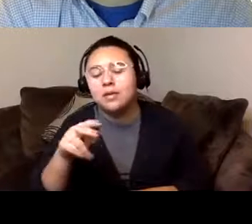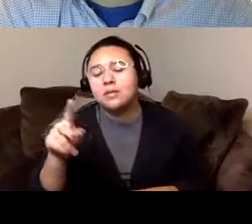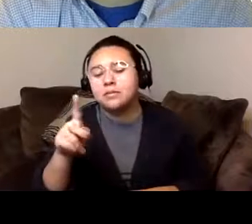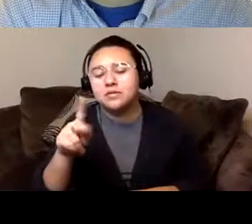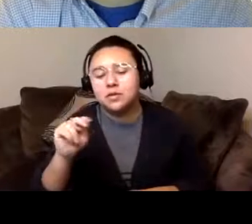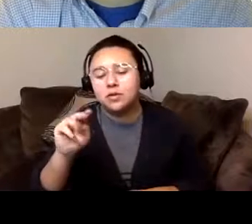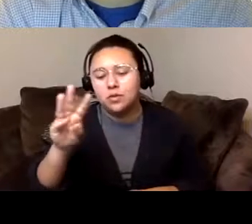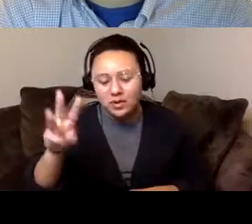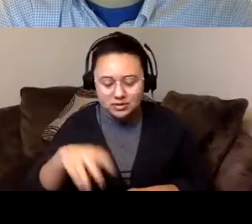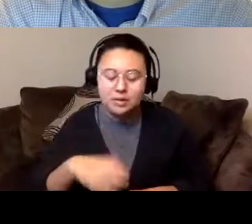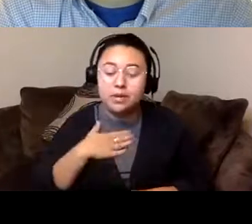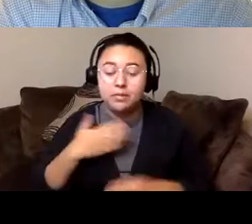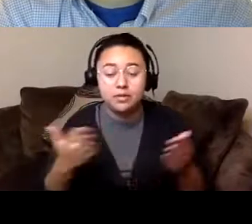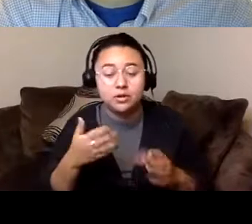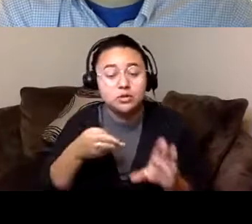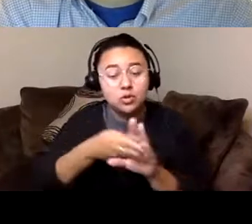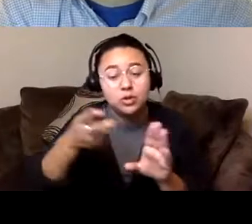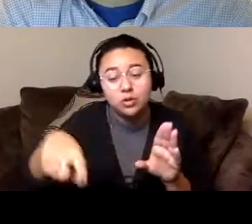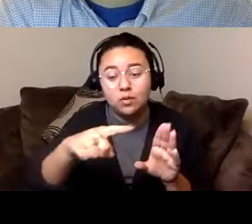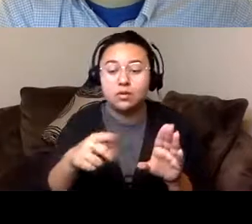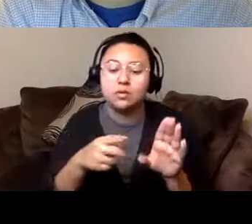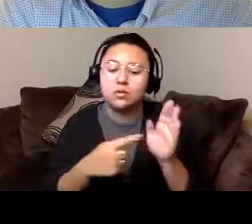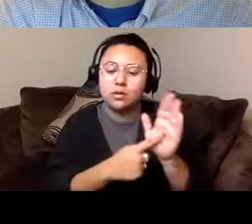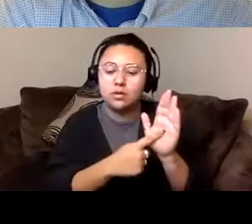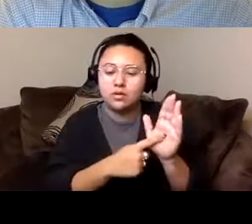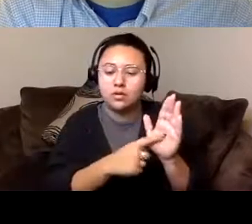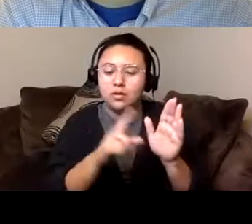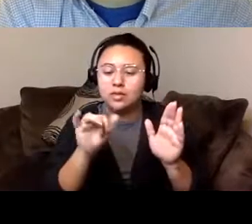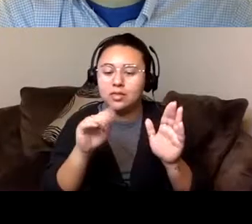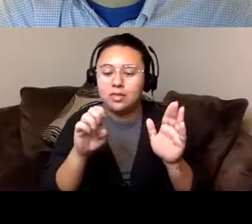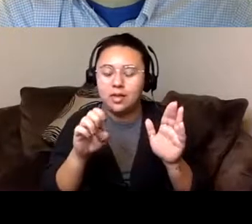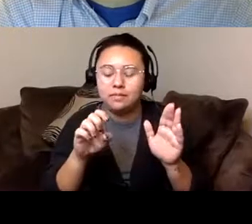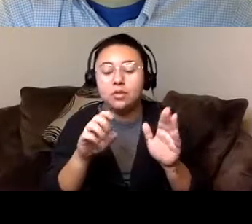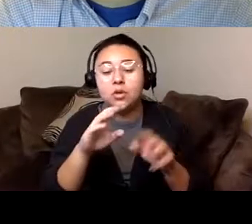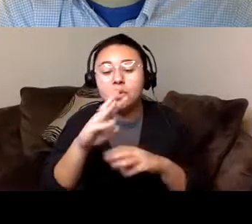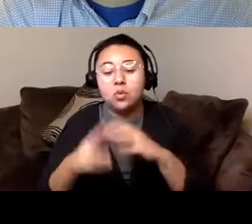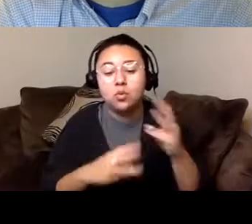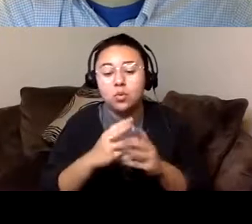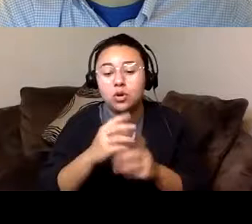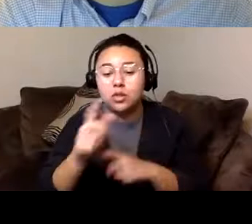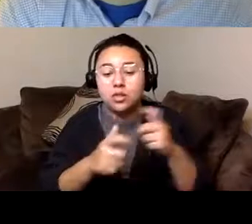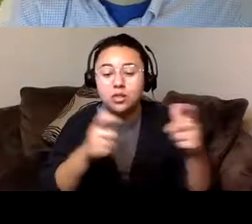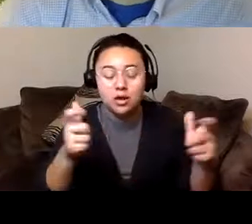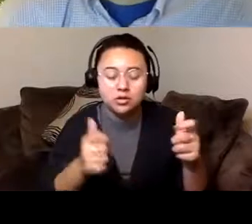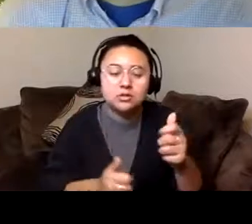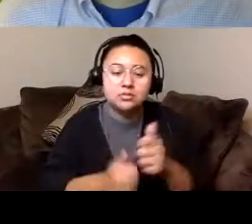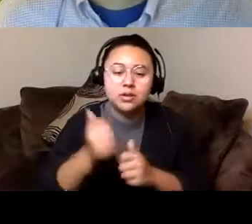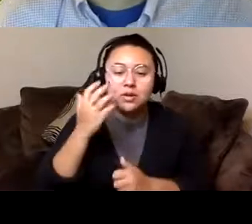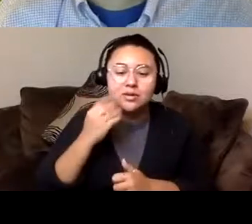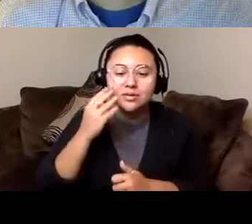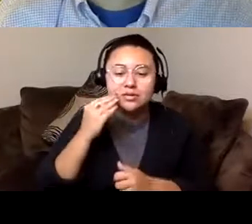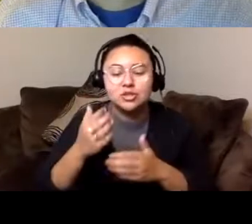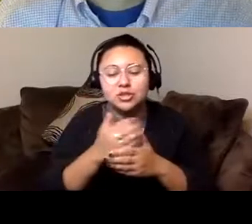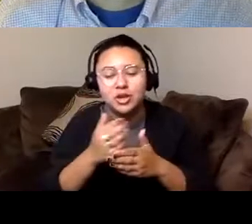am very glad to be joining you all as a representative of Lime, the world's largest and most experienced shared electric vehicle